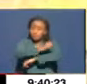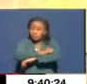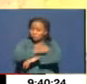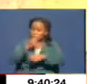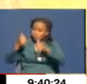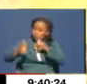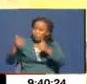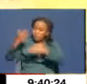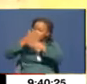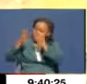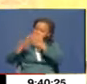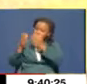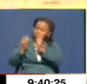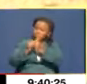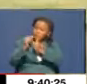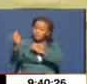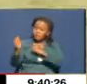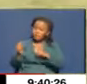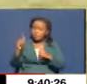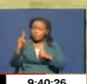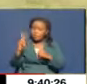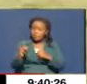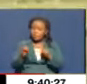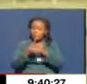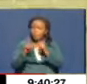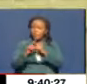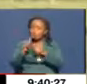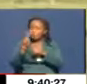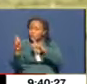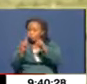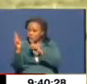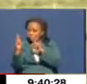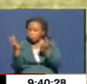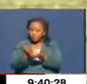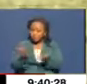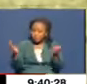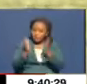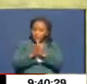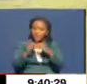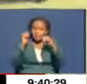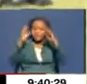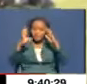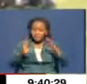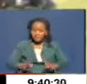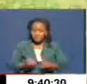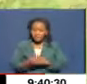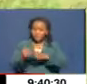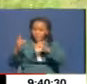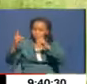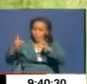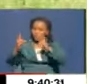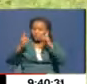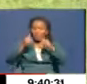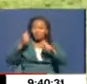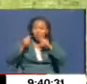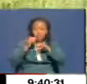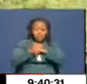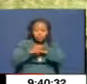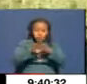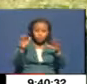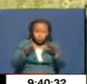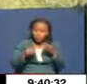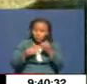Town, where statements were recorded from teachers and students. In the pictures that went viral on social media, three